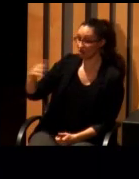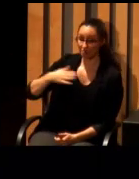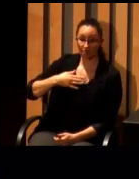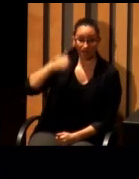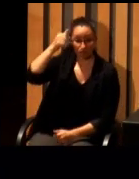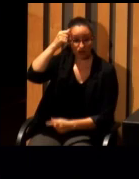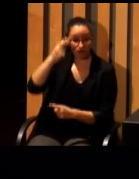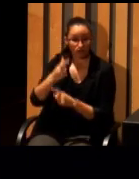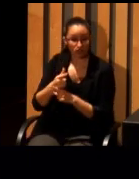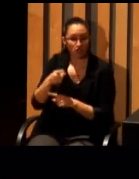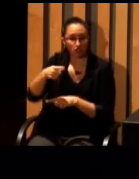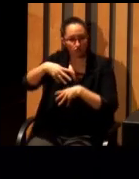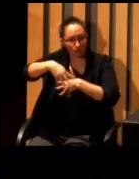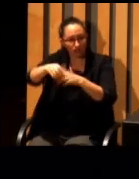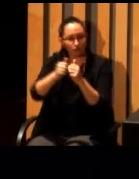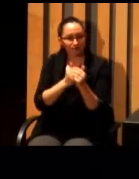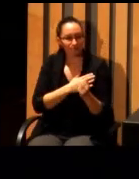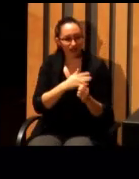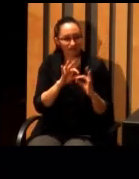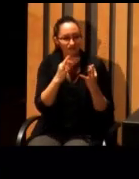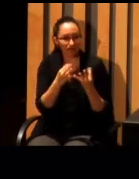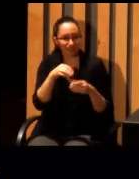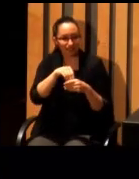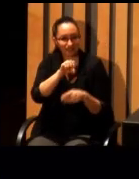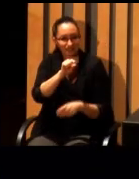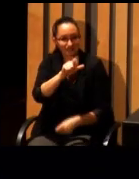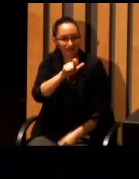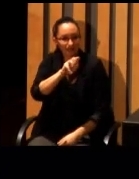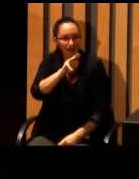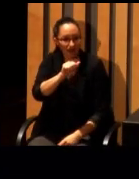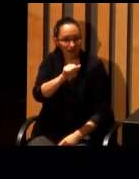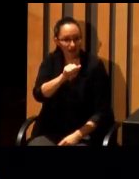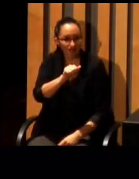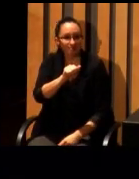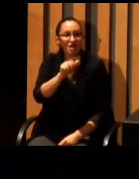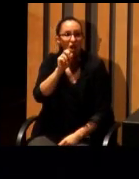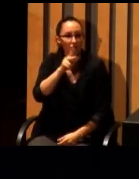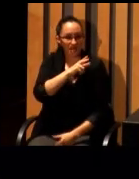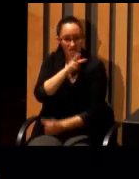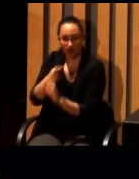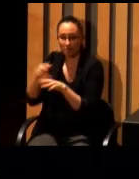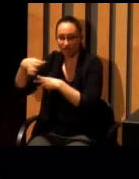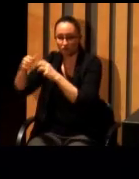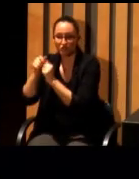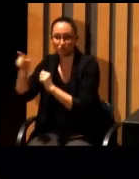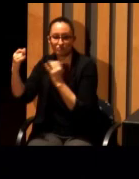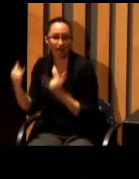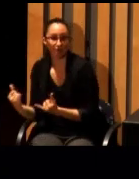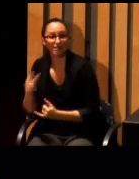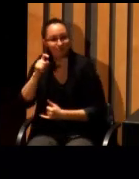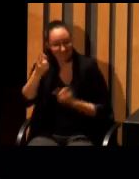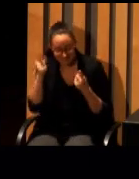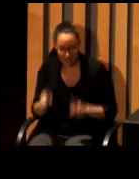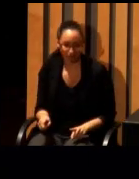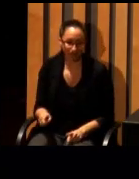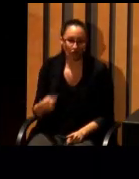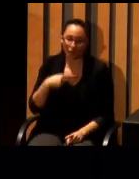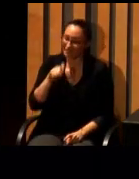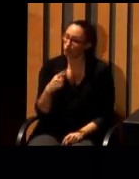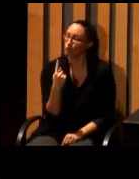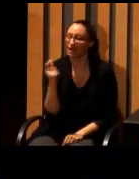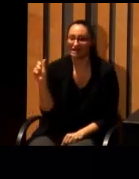you marched with my relatives in Selma years ago. It's time I march with you now. That has to happen. And if one